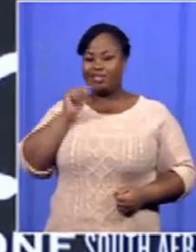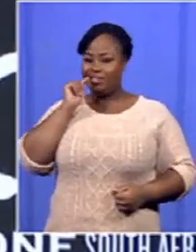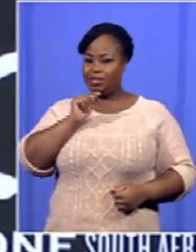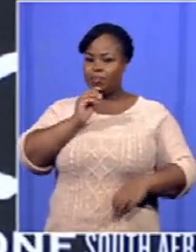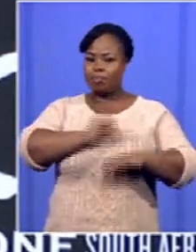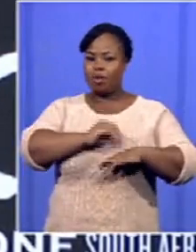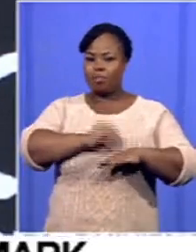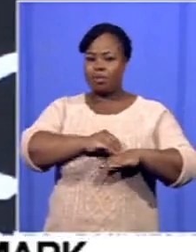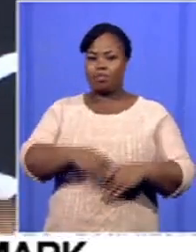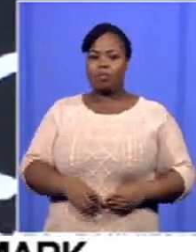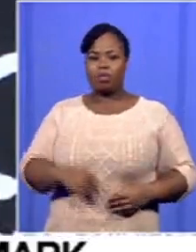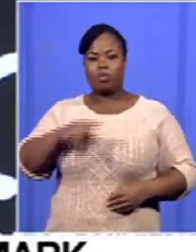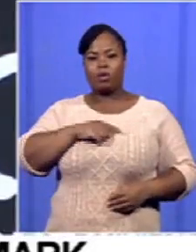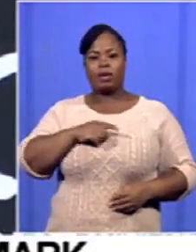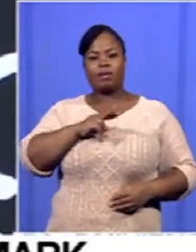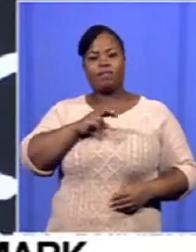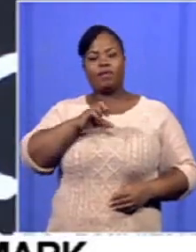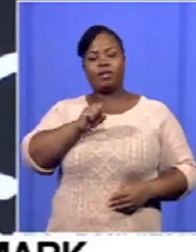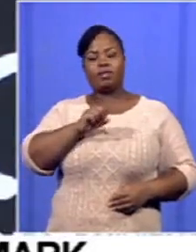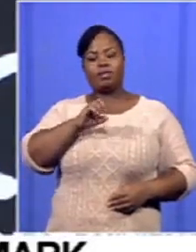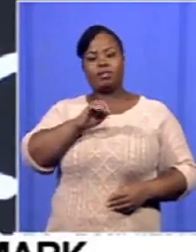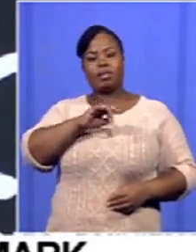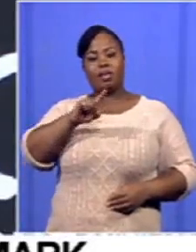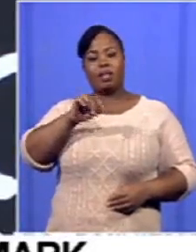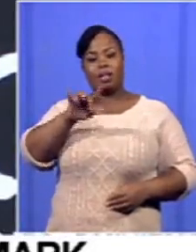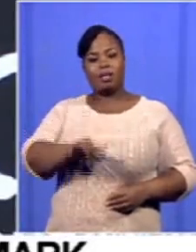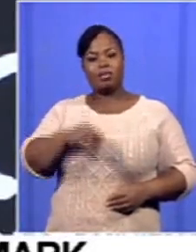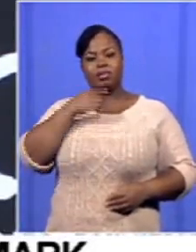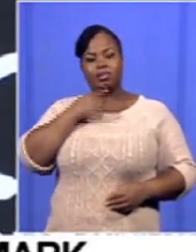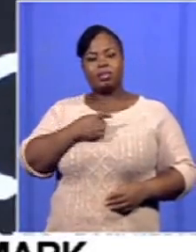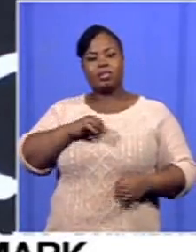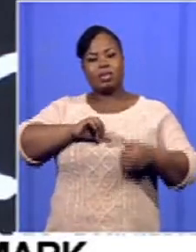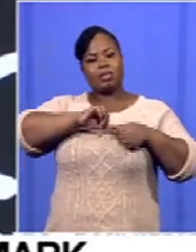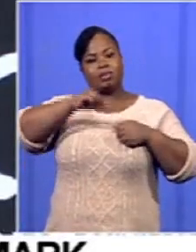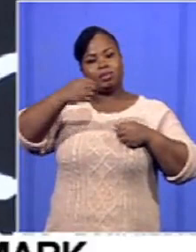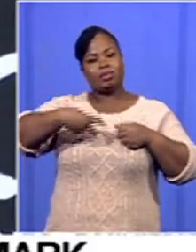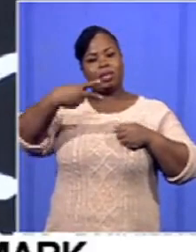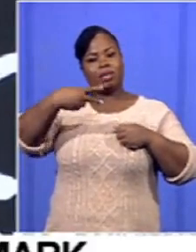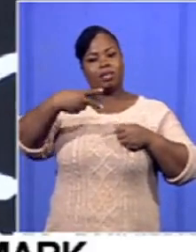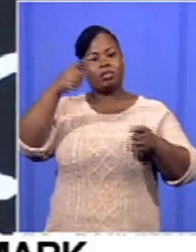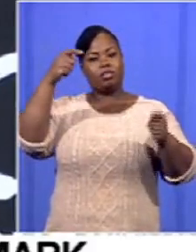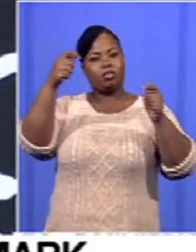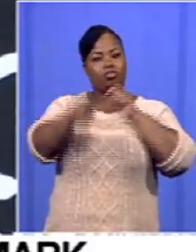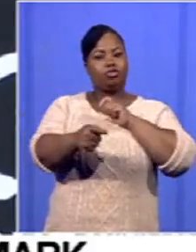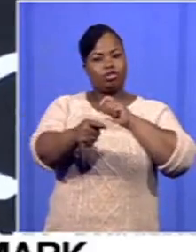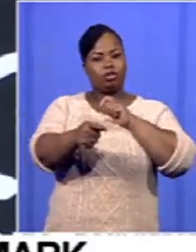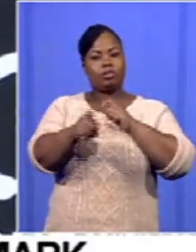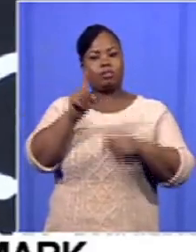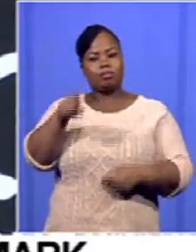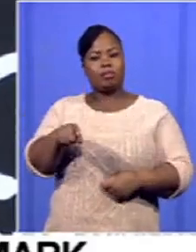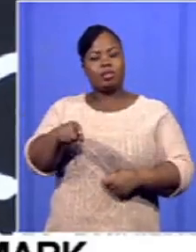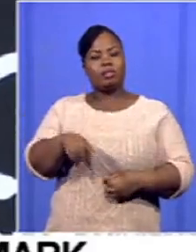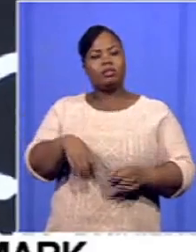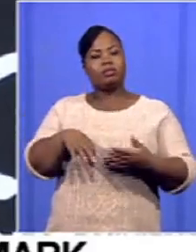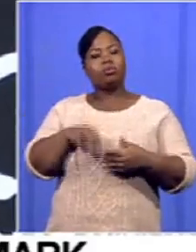when Van Zyl and many others challenged them to say the next transition, the second transition would be to bring an electoral